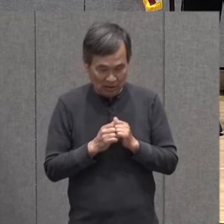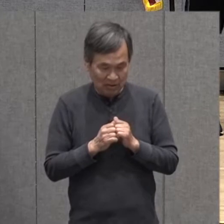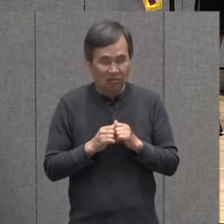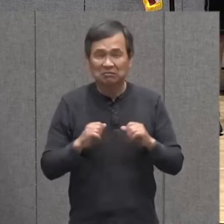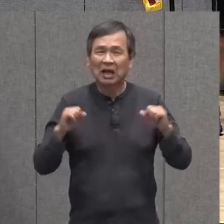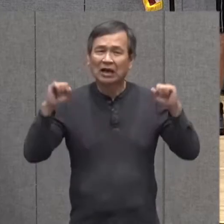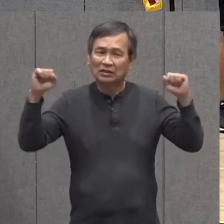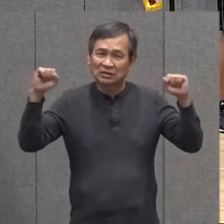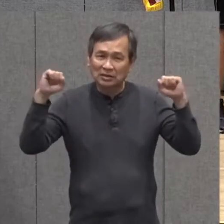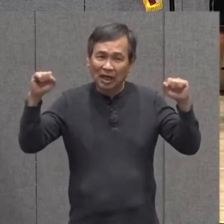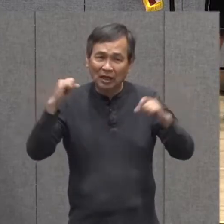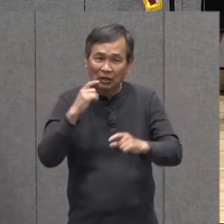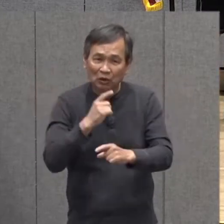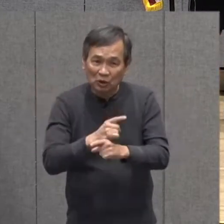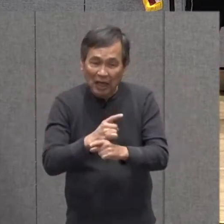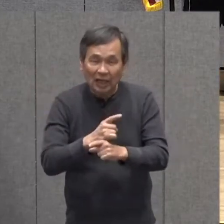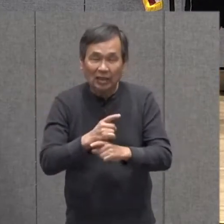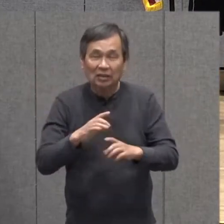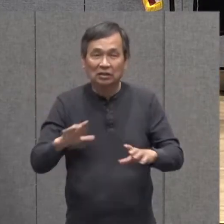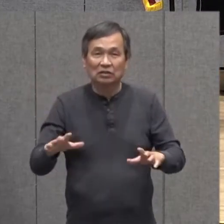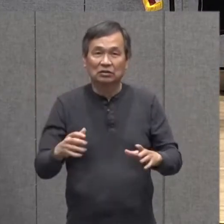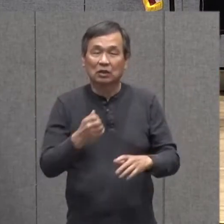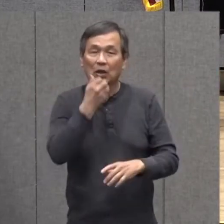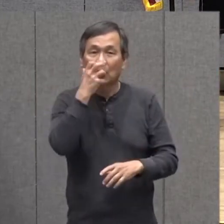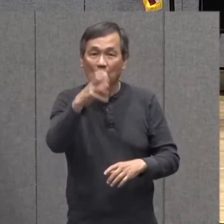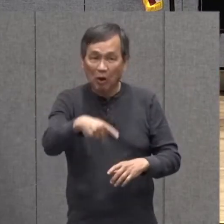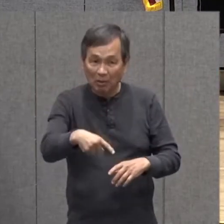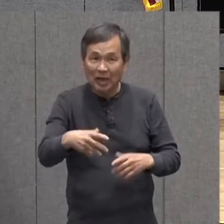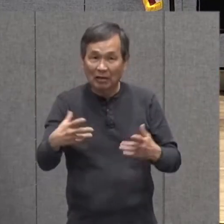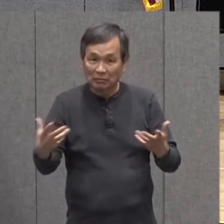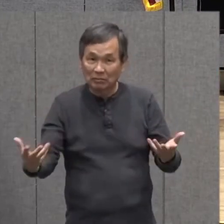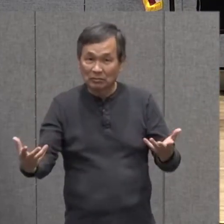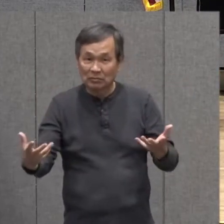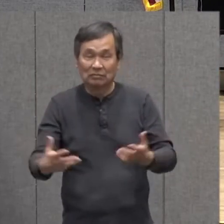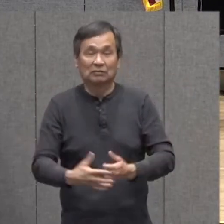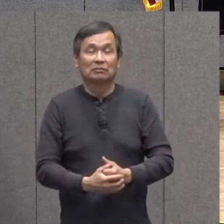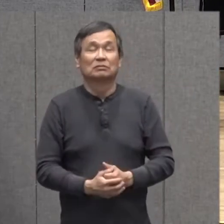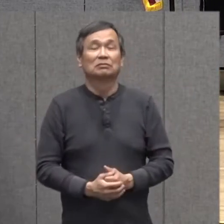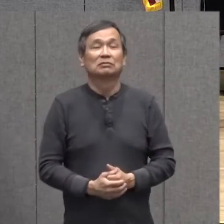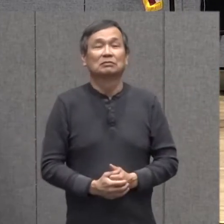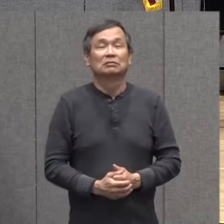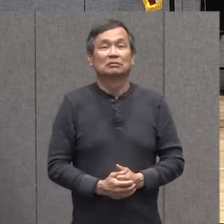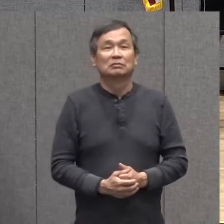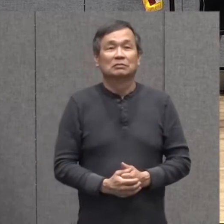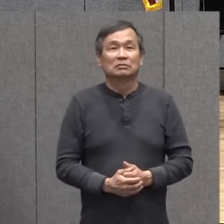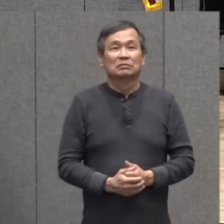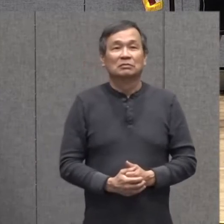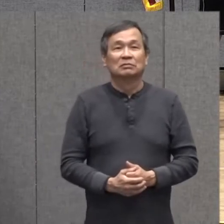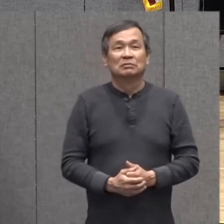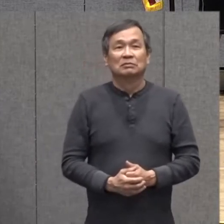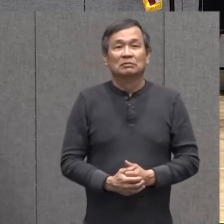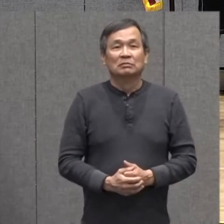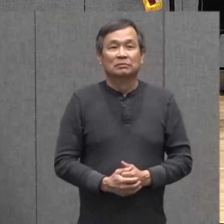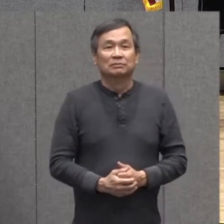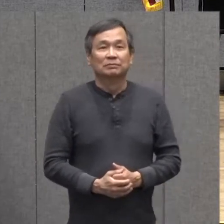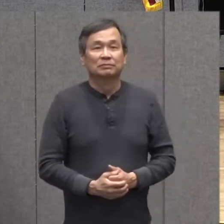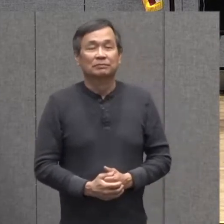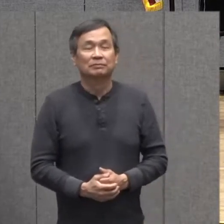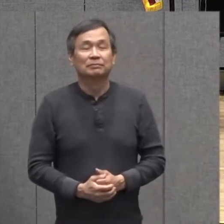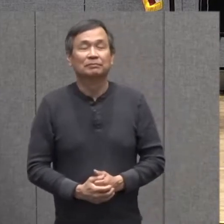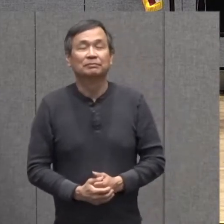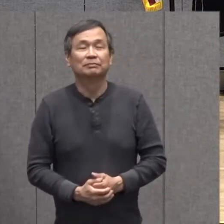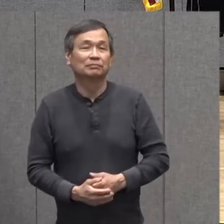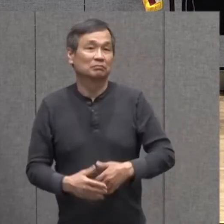exercise to get us moving around. Empezamos con unos ejercicios que hicieron que nuestro corazón empezara a latir más